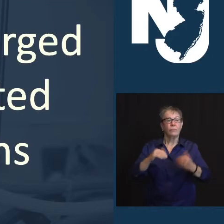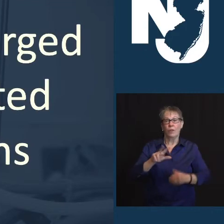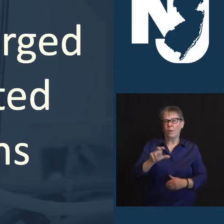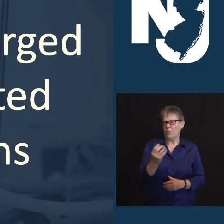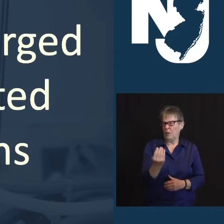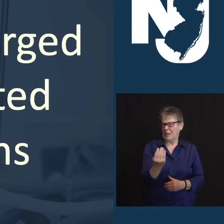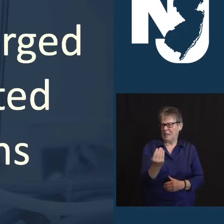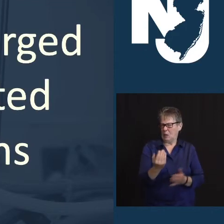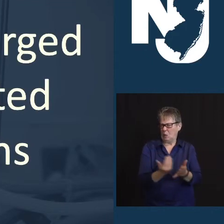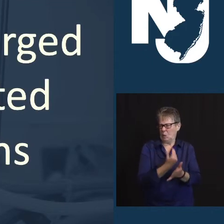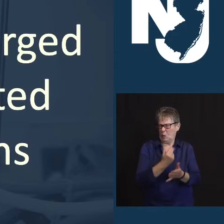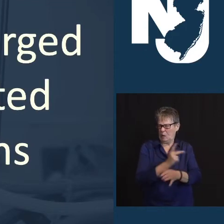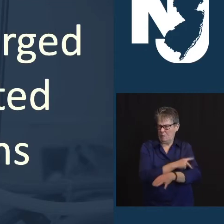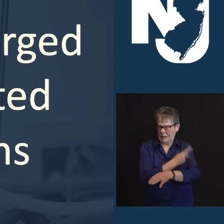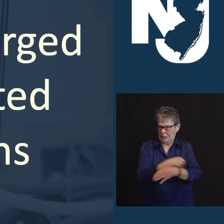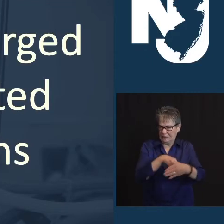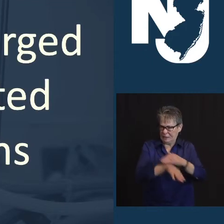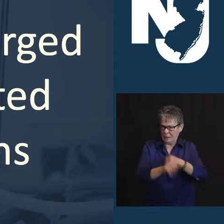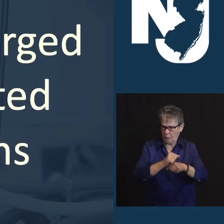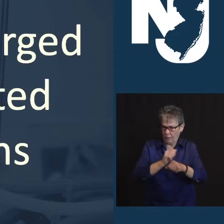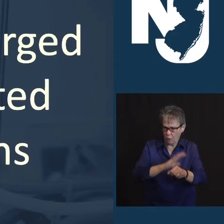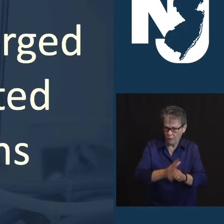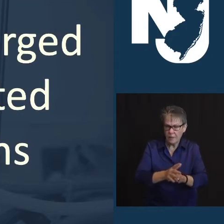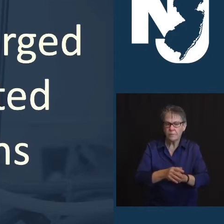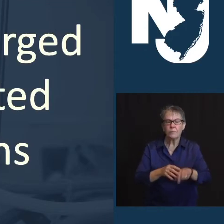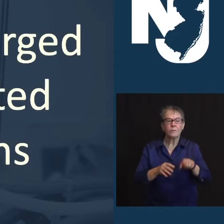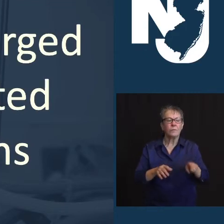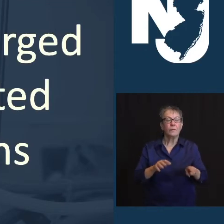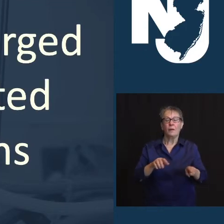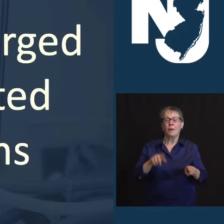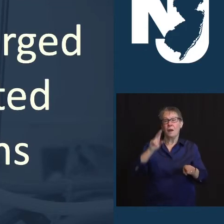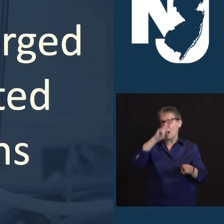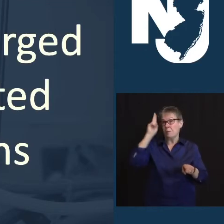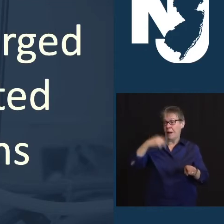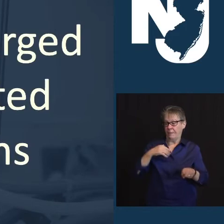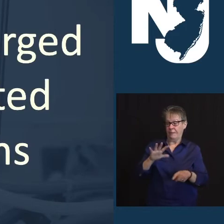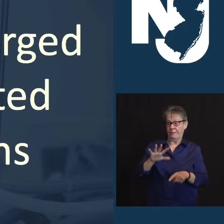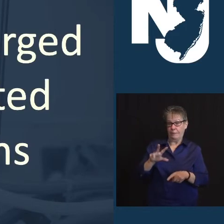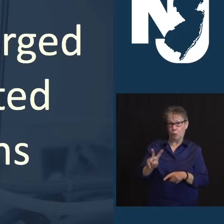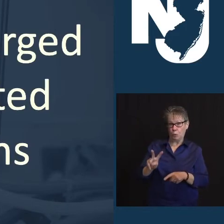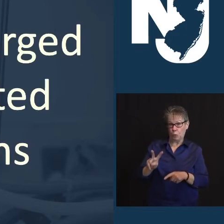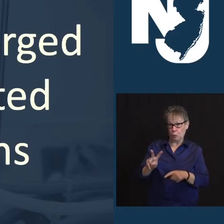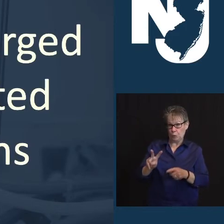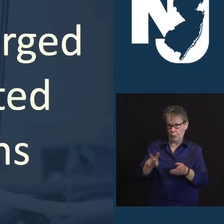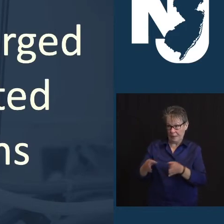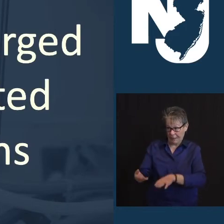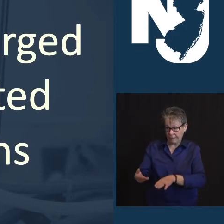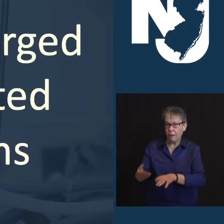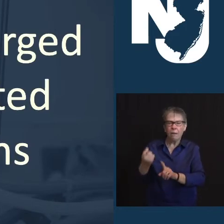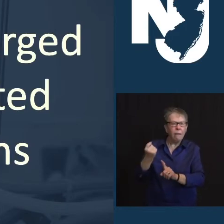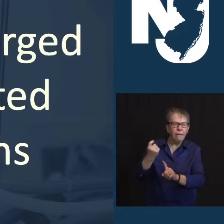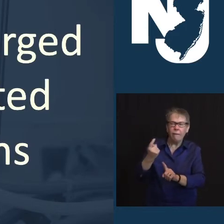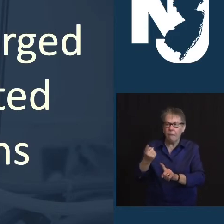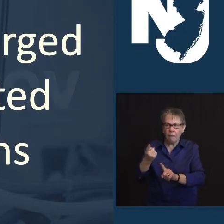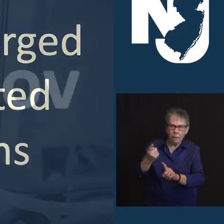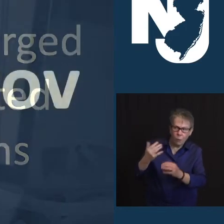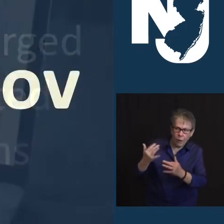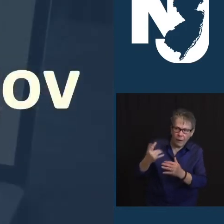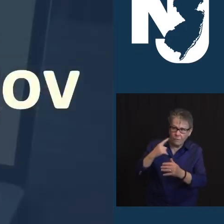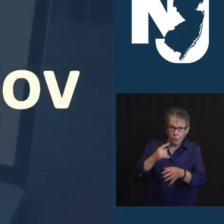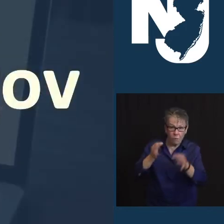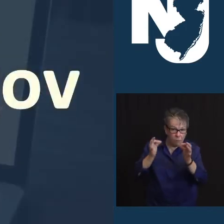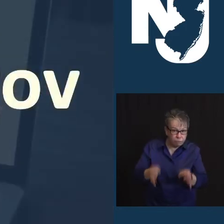hospitals reported 52 deaths, as we note every day, those are not yet confirmed and not yet in our numbers. So over the past week,